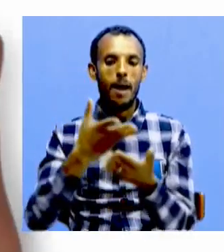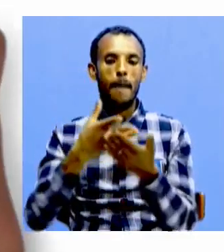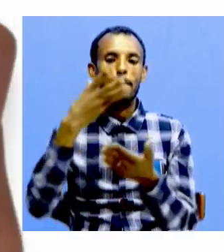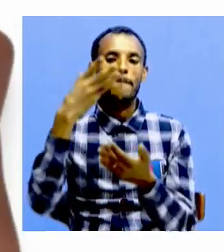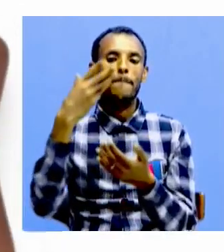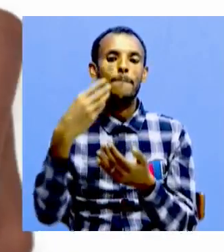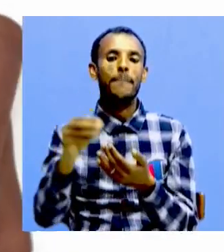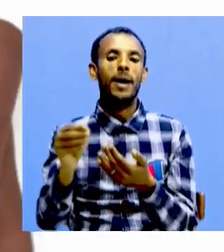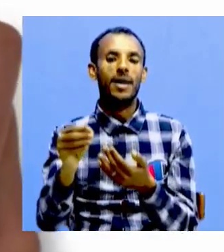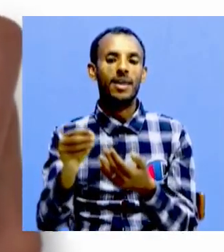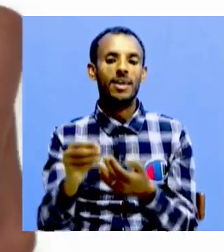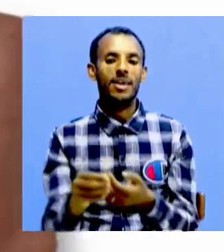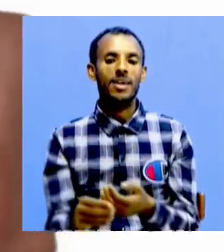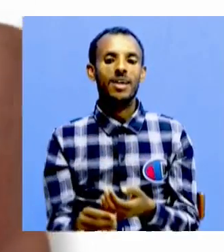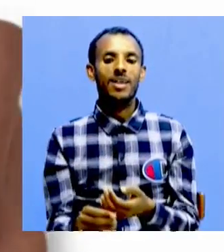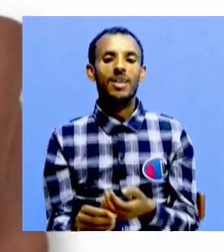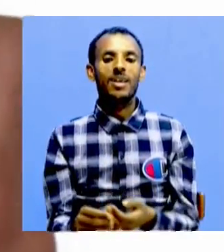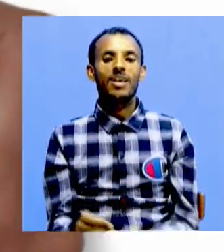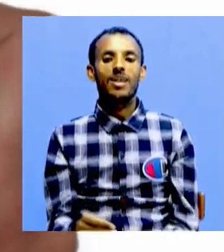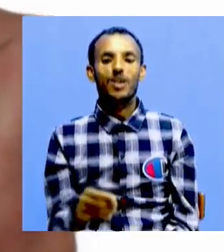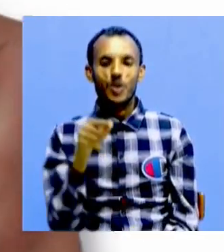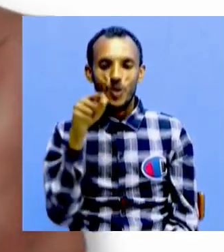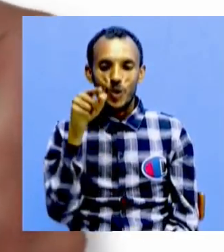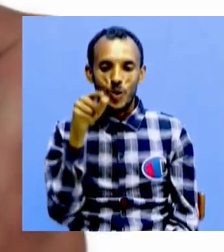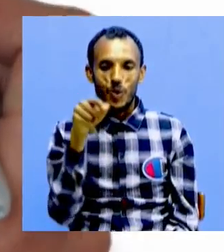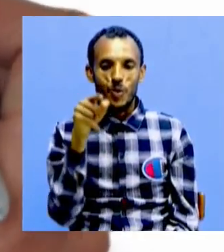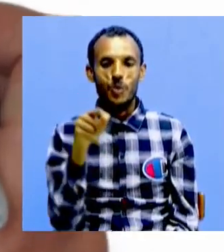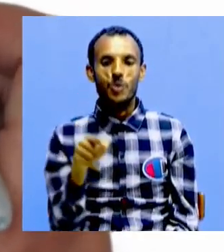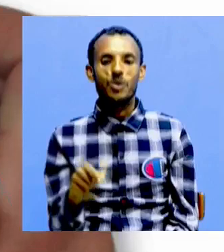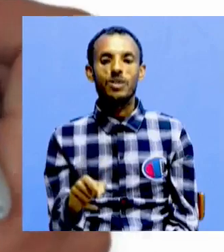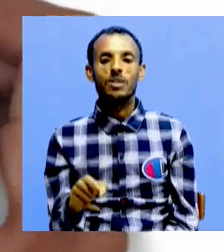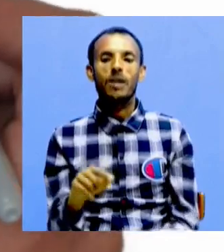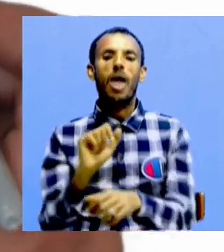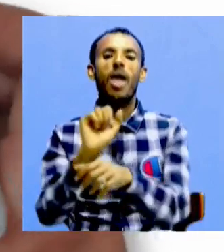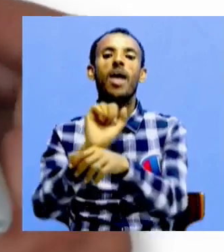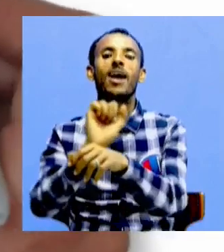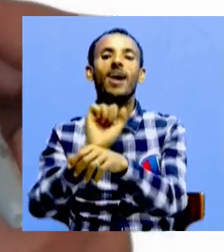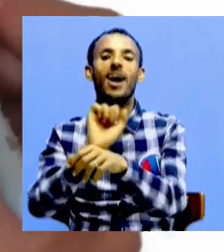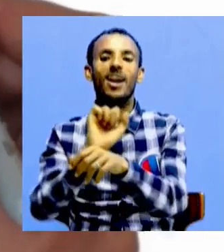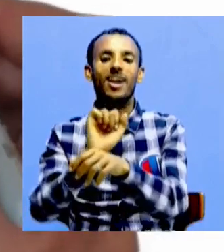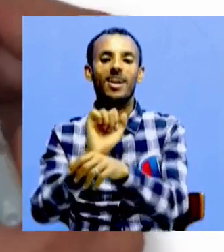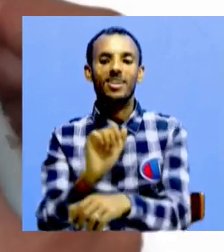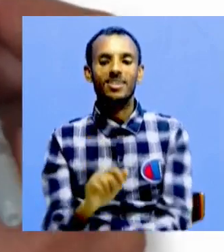buy you a car.